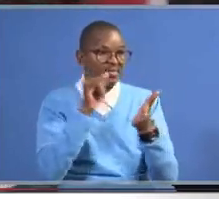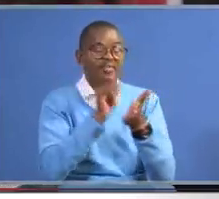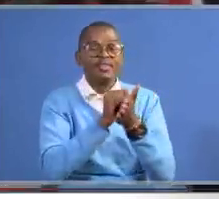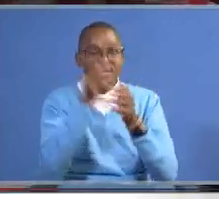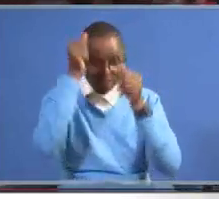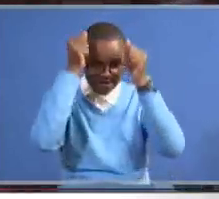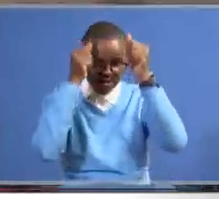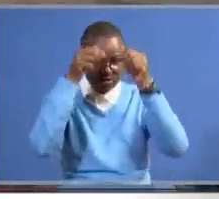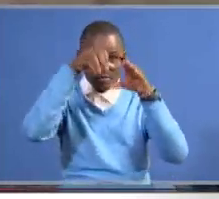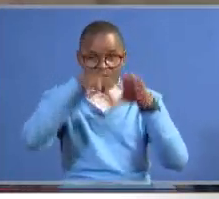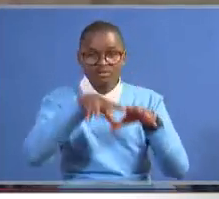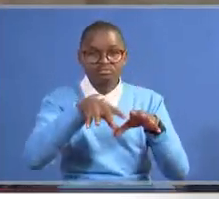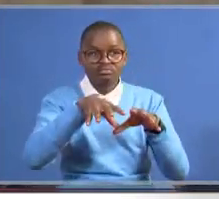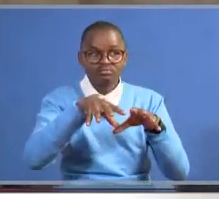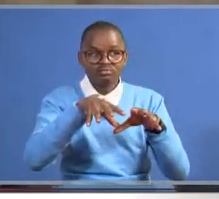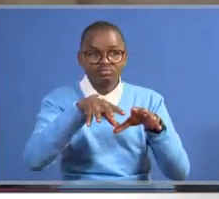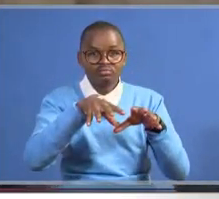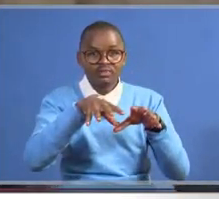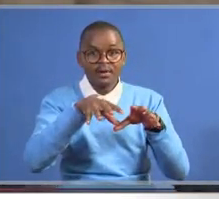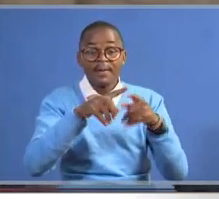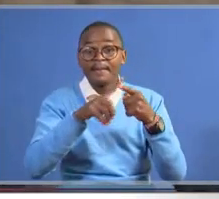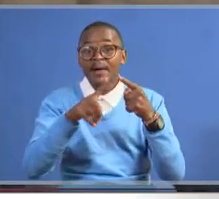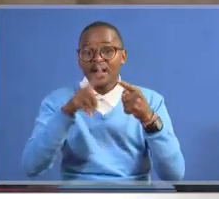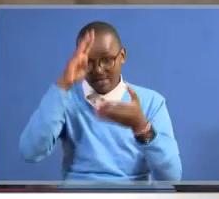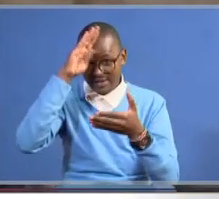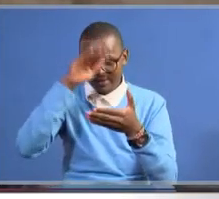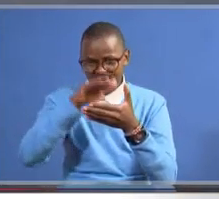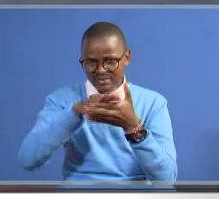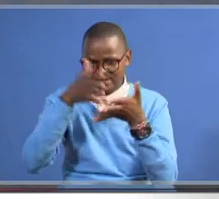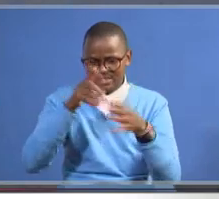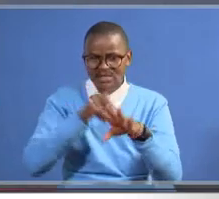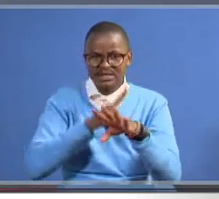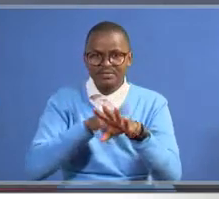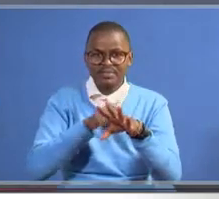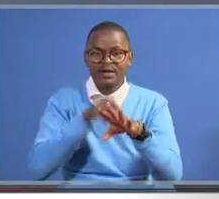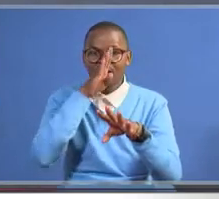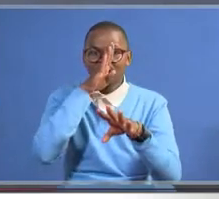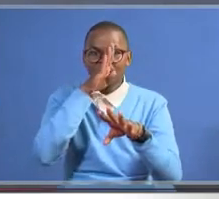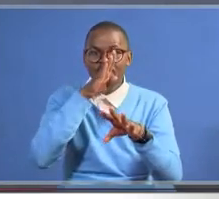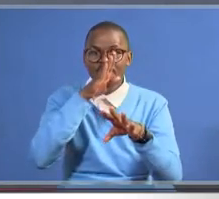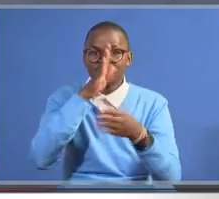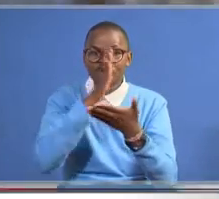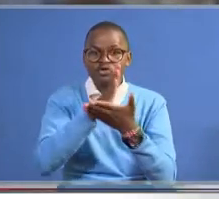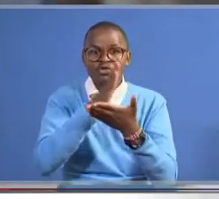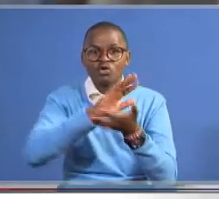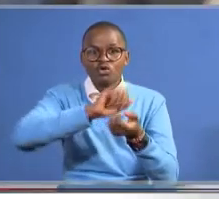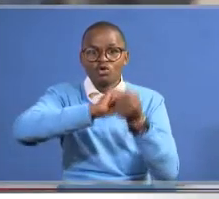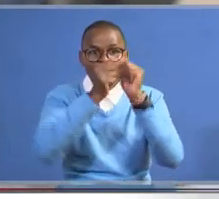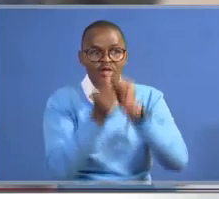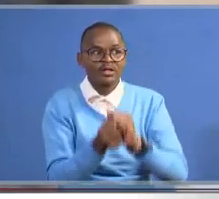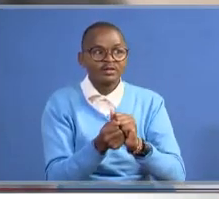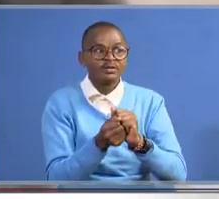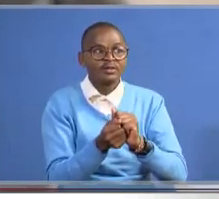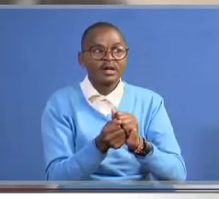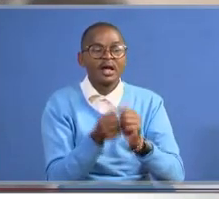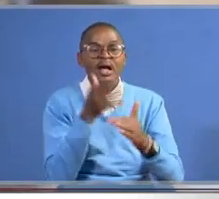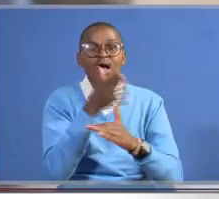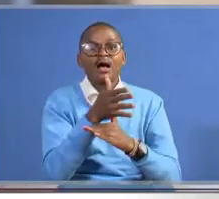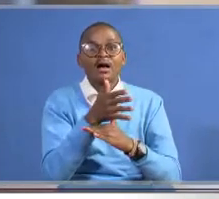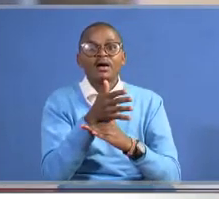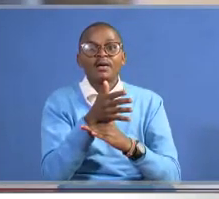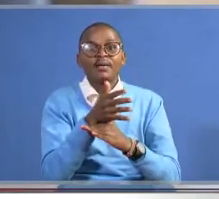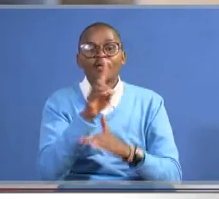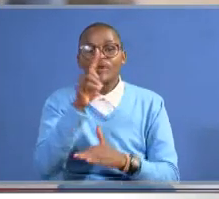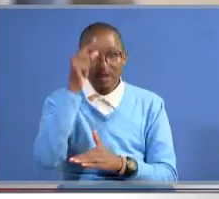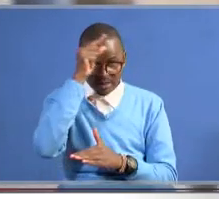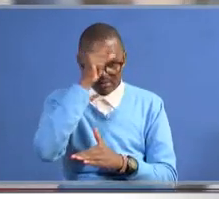military put down as enough however believes that this time there will be real change of the thirties is